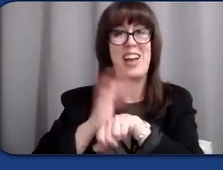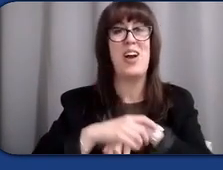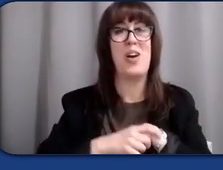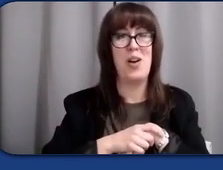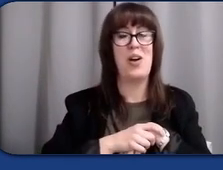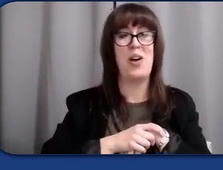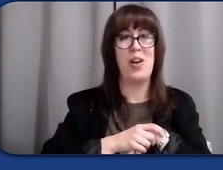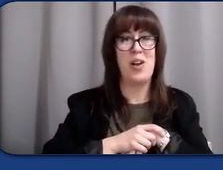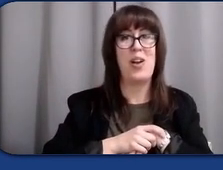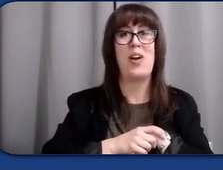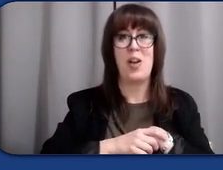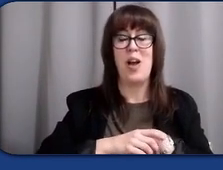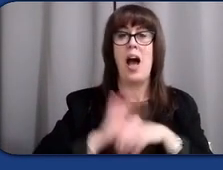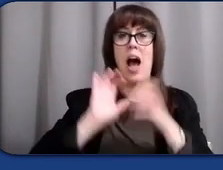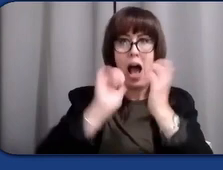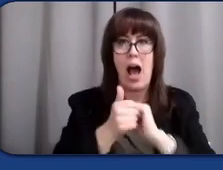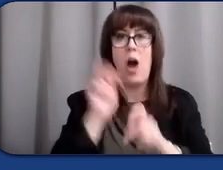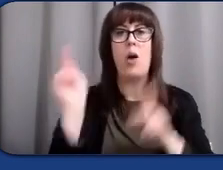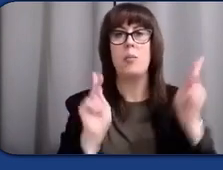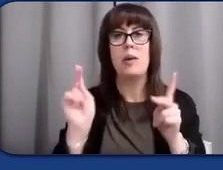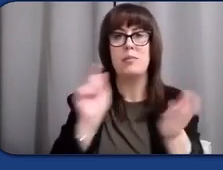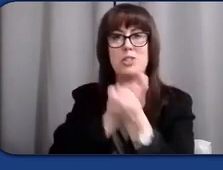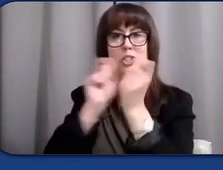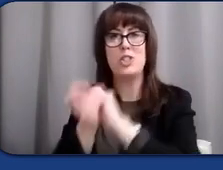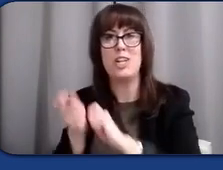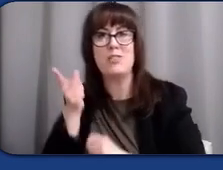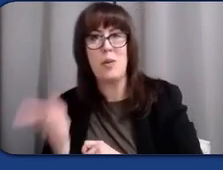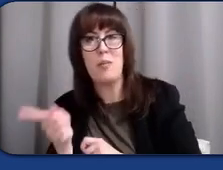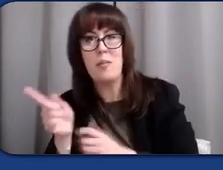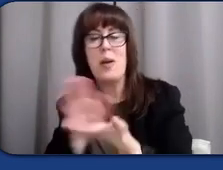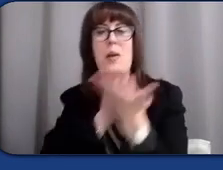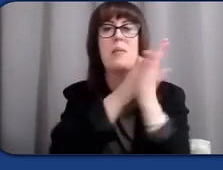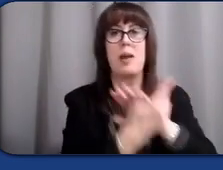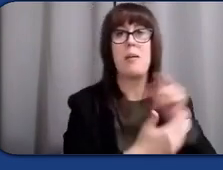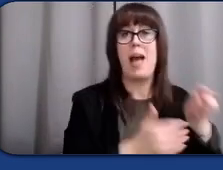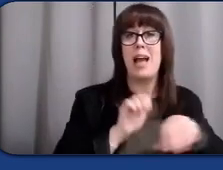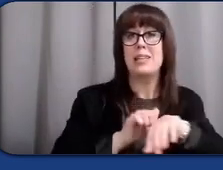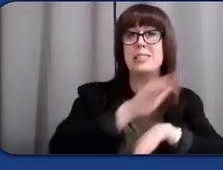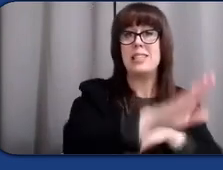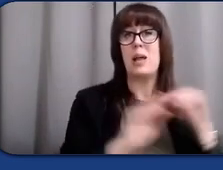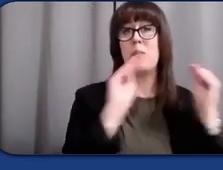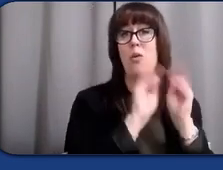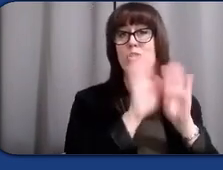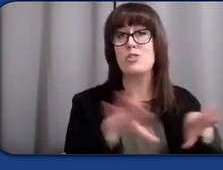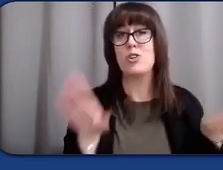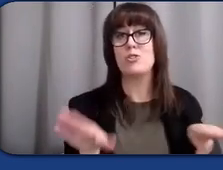South Sudanese need to change their mindsets from bullets to books and send more children to school.